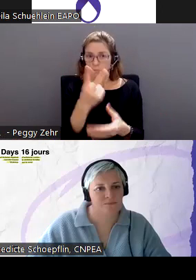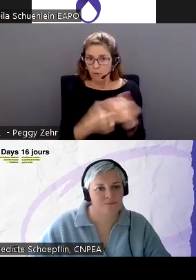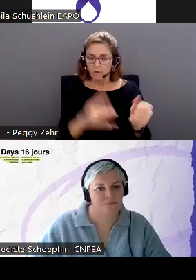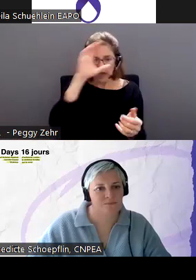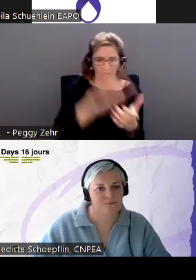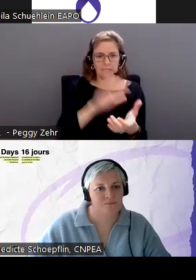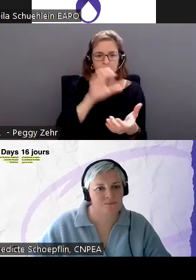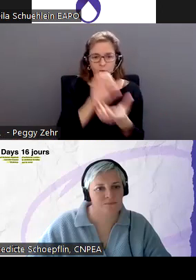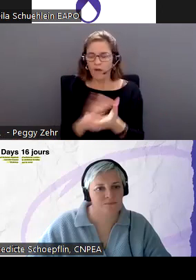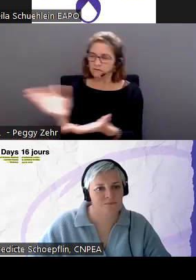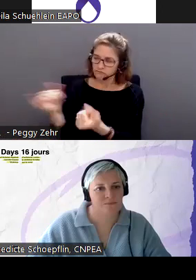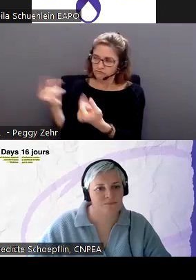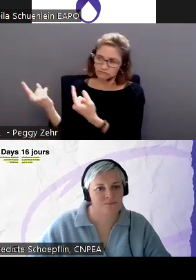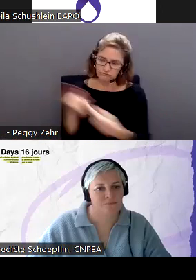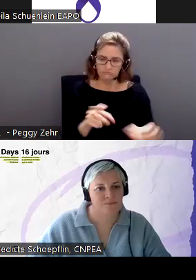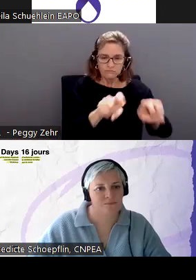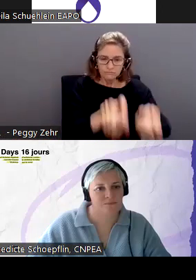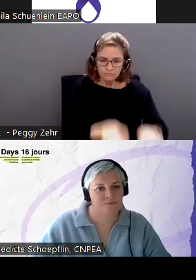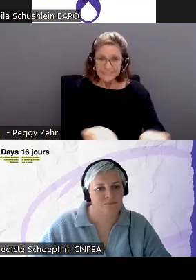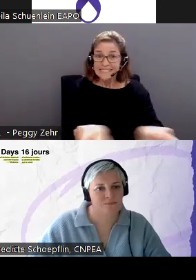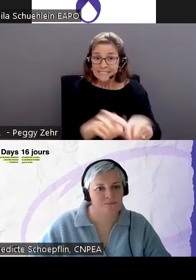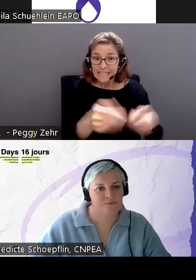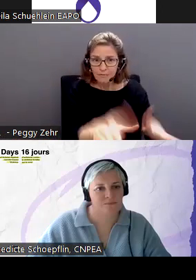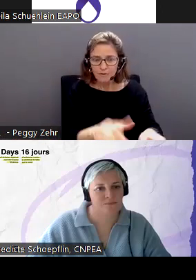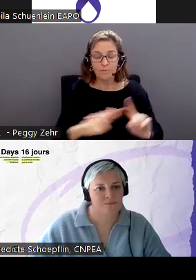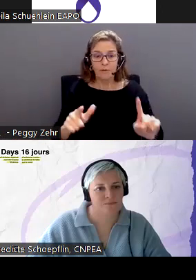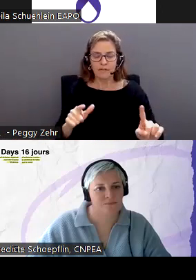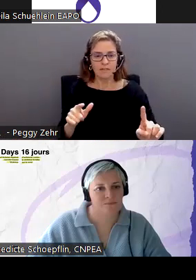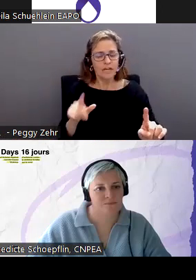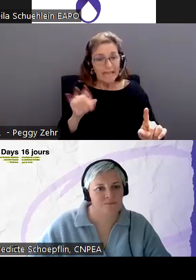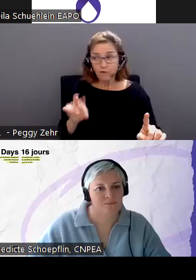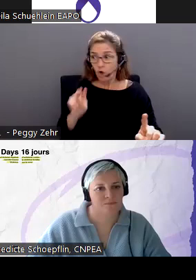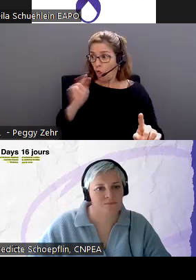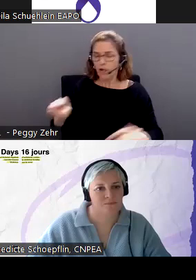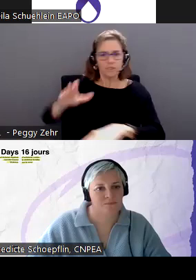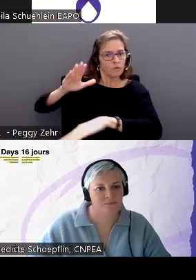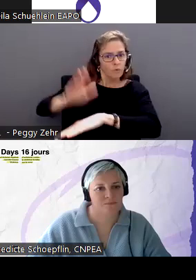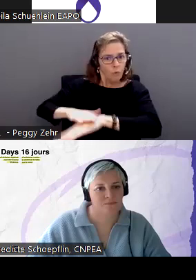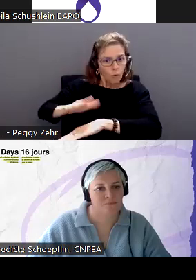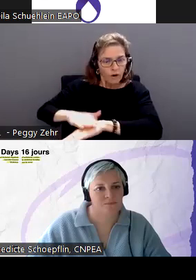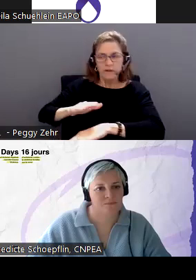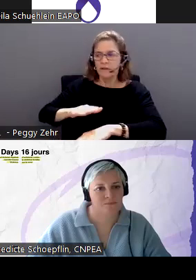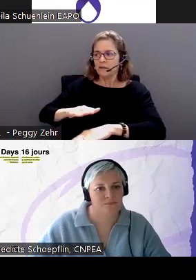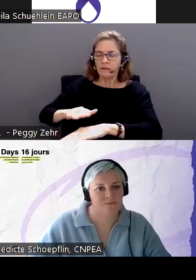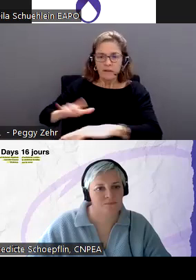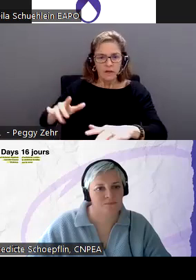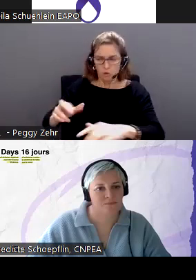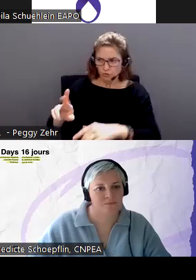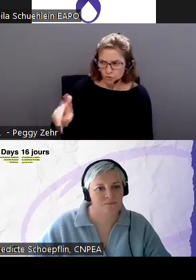despite lots of warning signs and indications of risk. No one knew he smuggled a gun into the